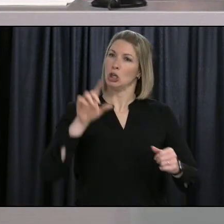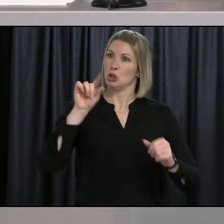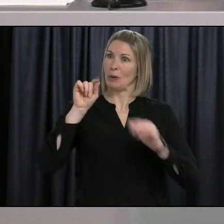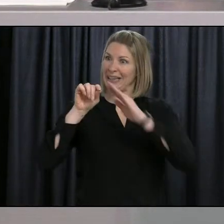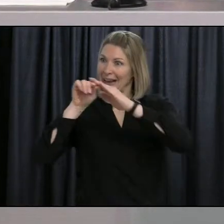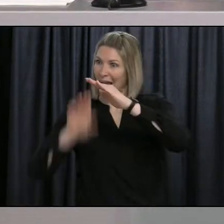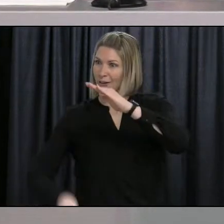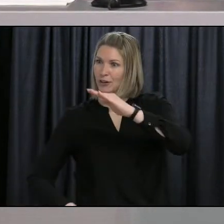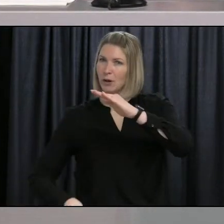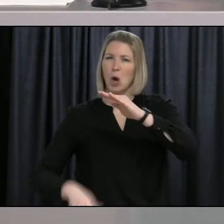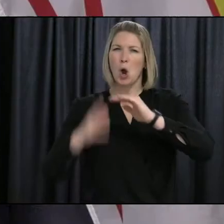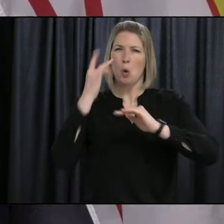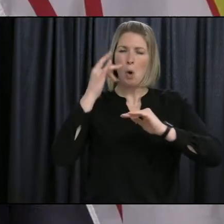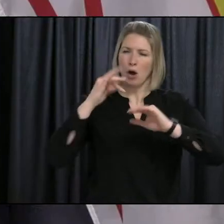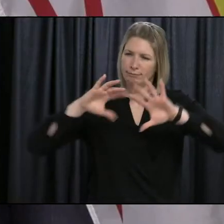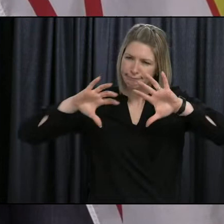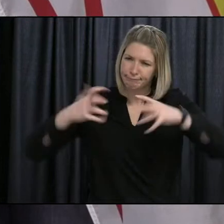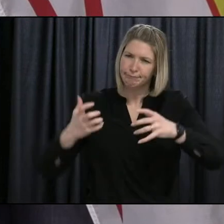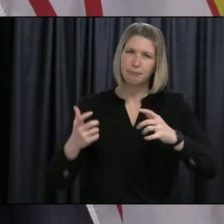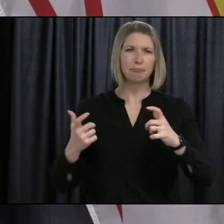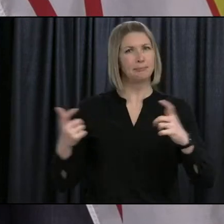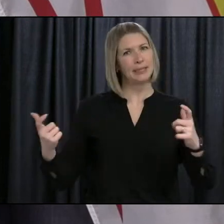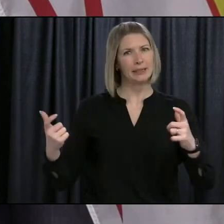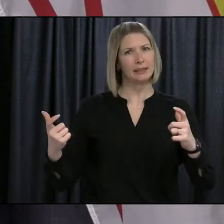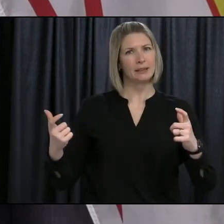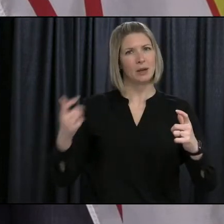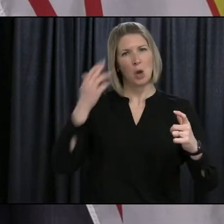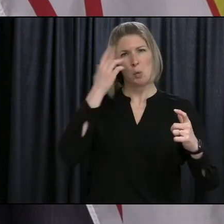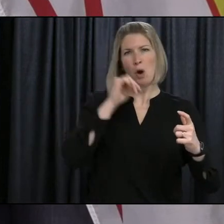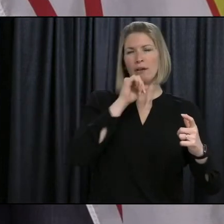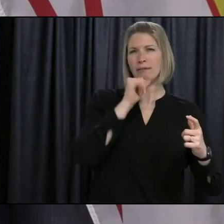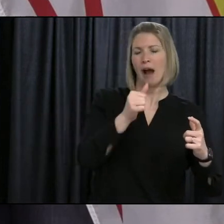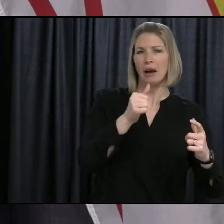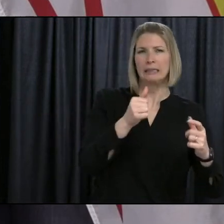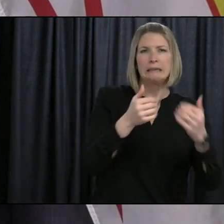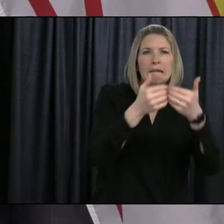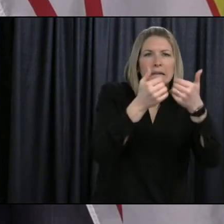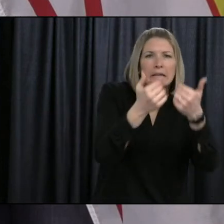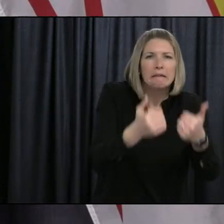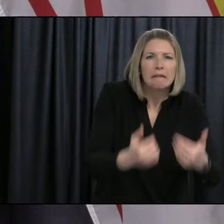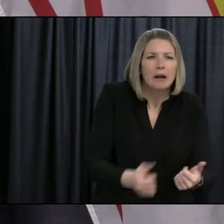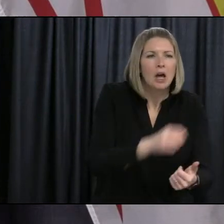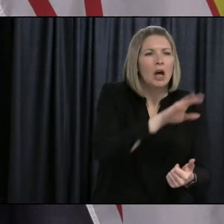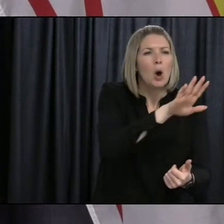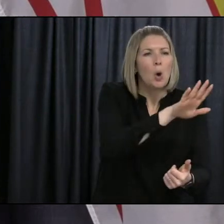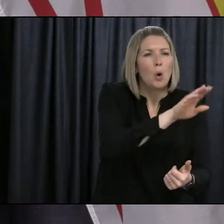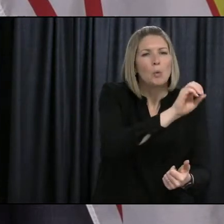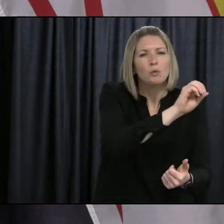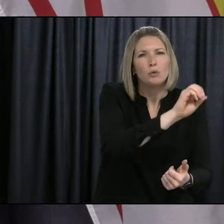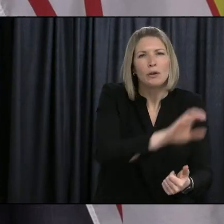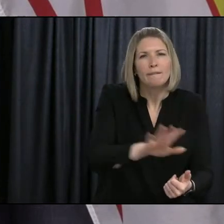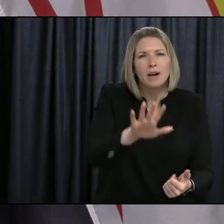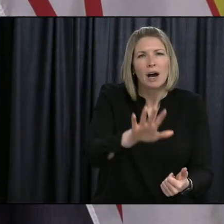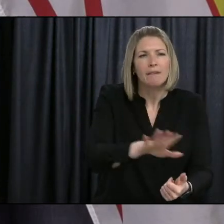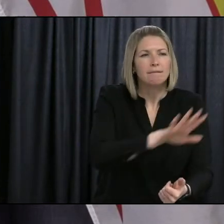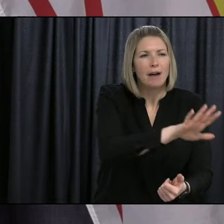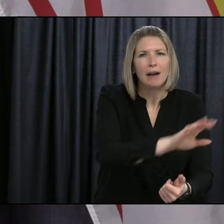monitoring. So I think we are monitoring the ages of people who